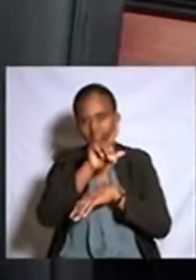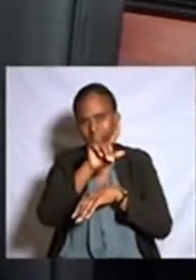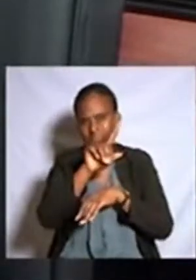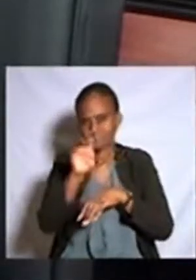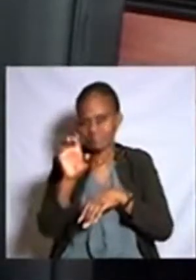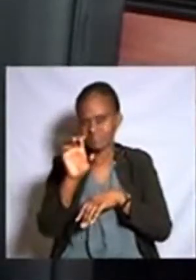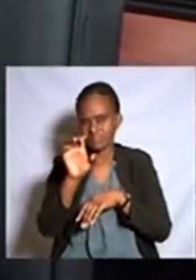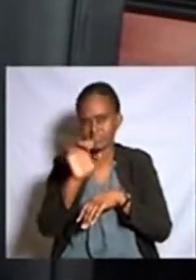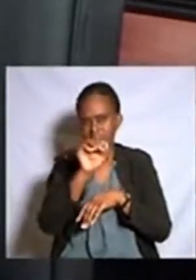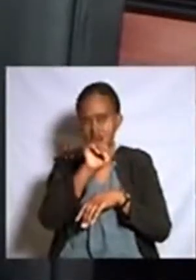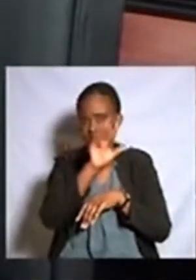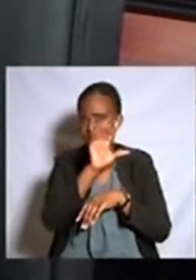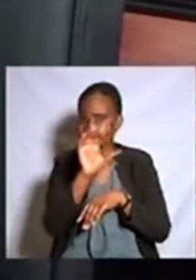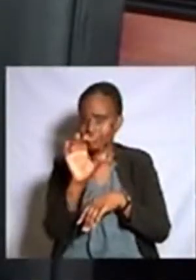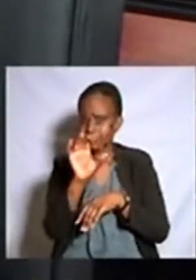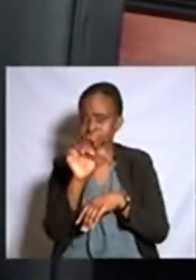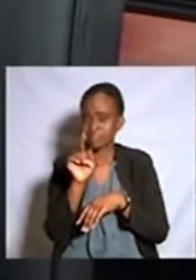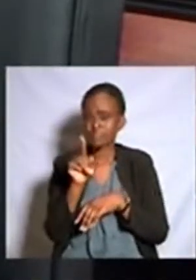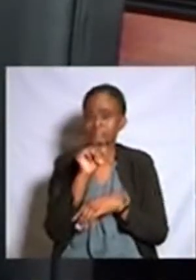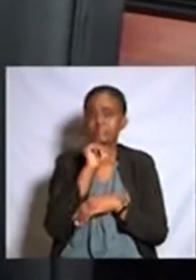were not